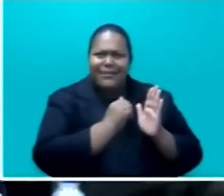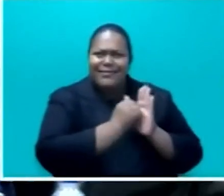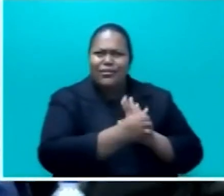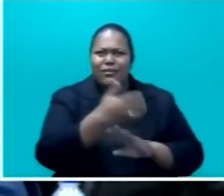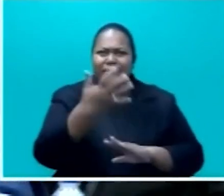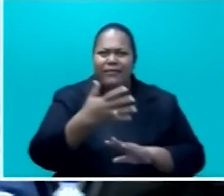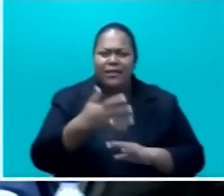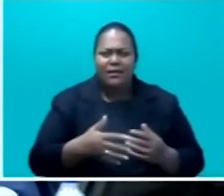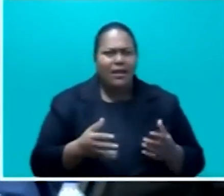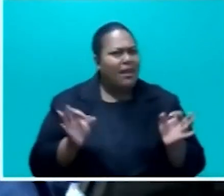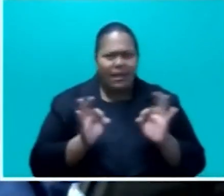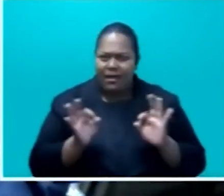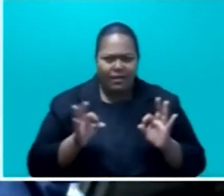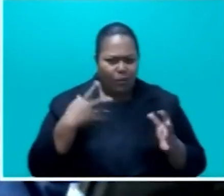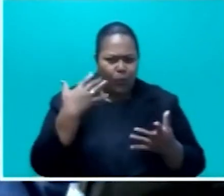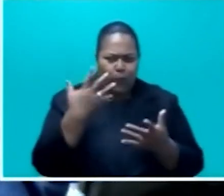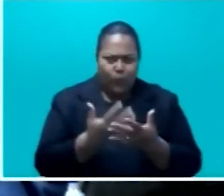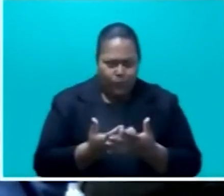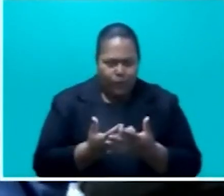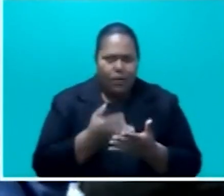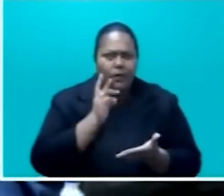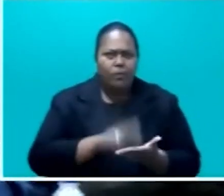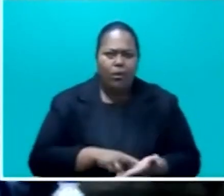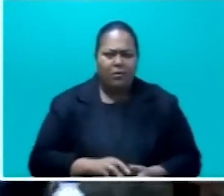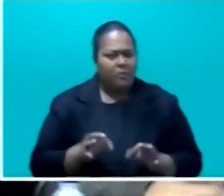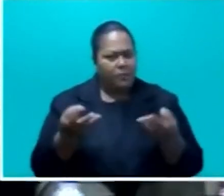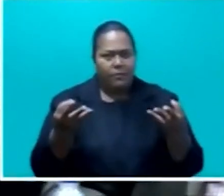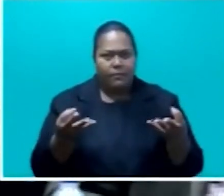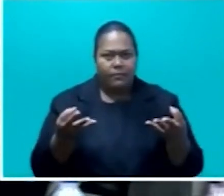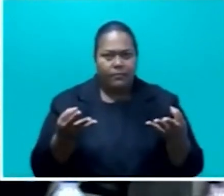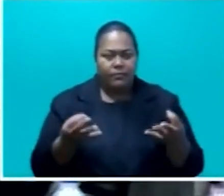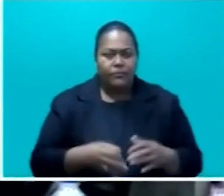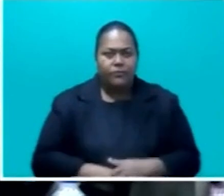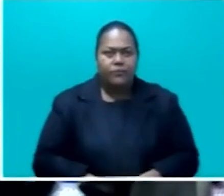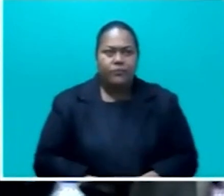other annual reports have been tabled.